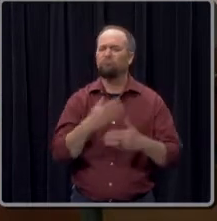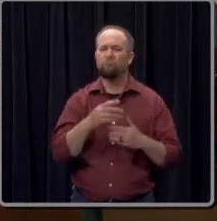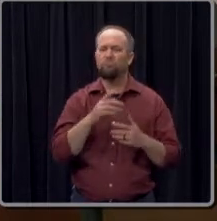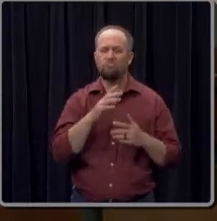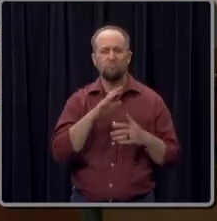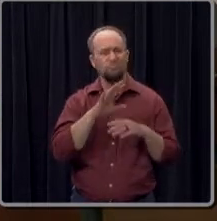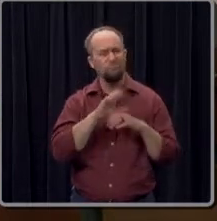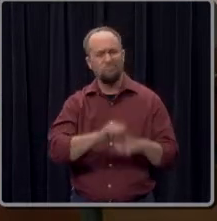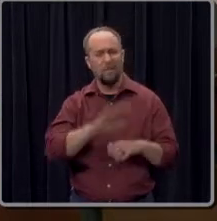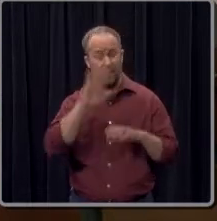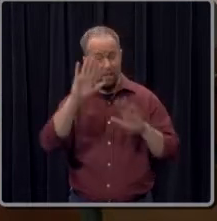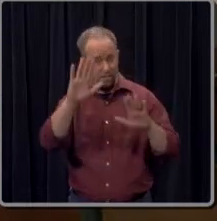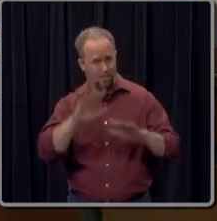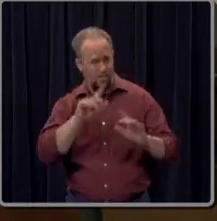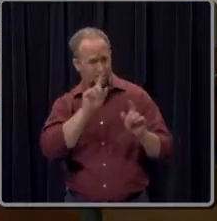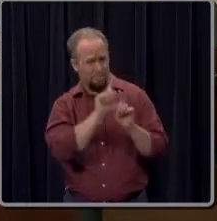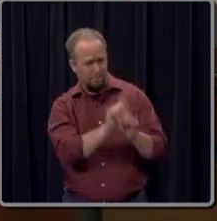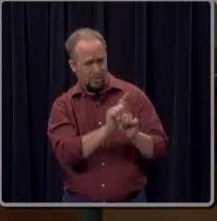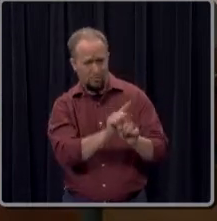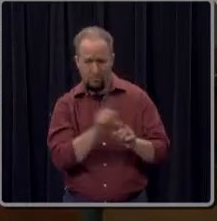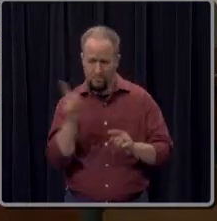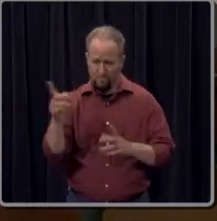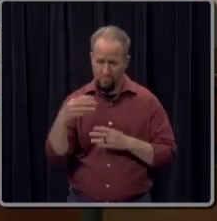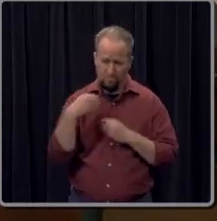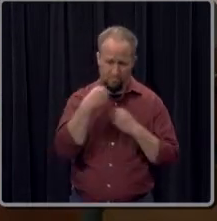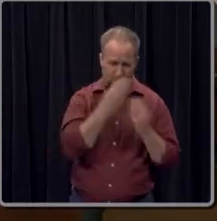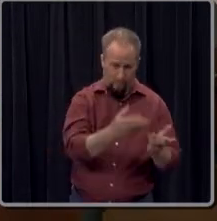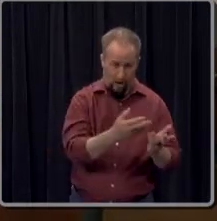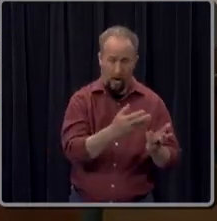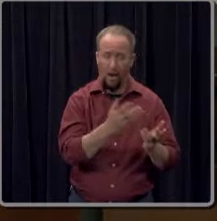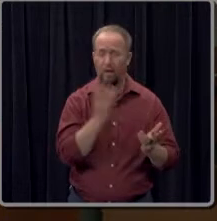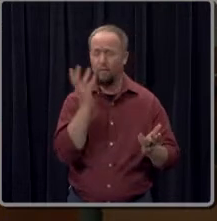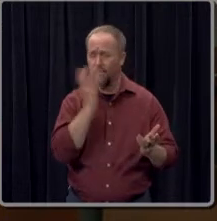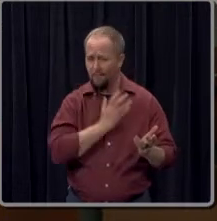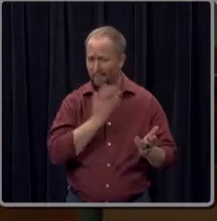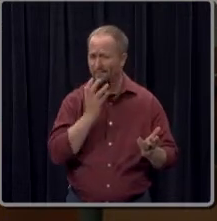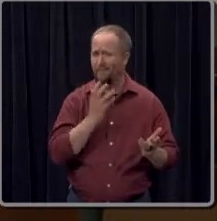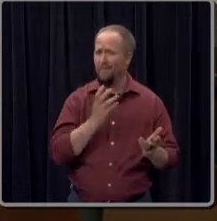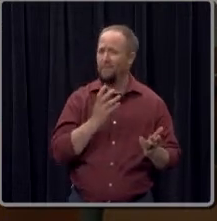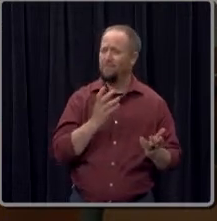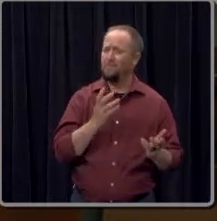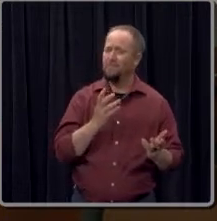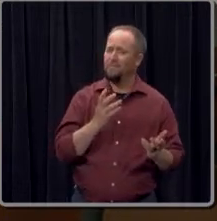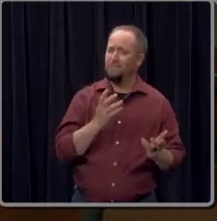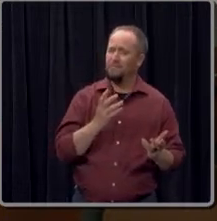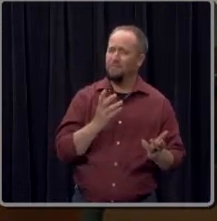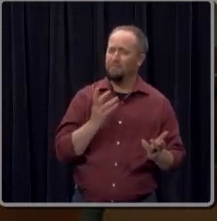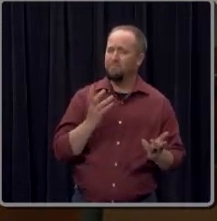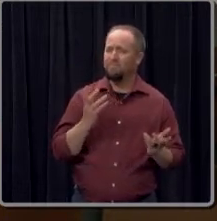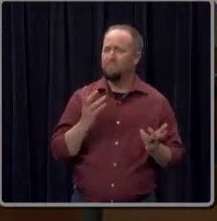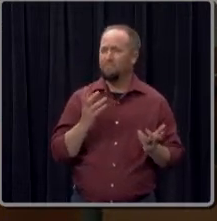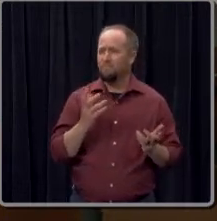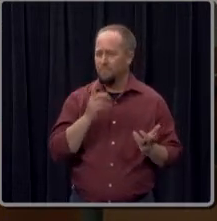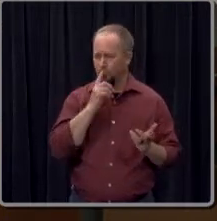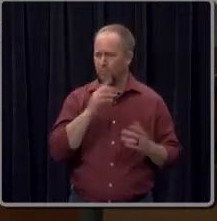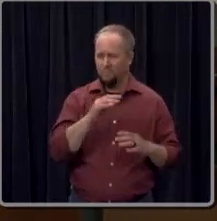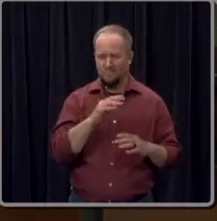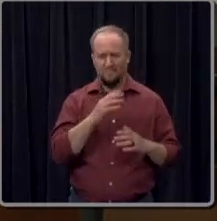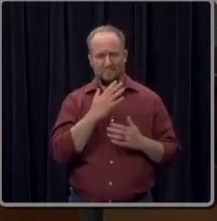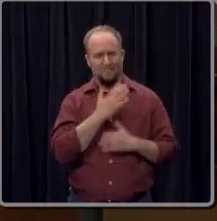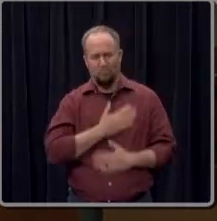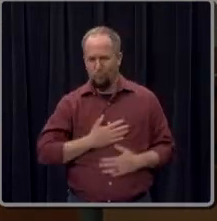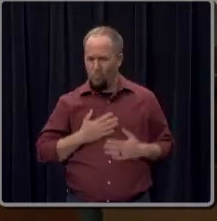that mentorship that you and the rest of the team do is really gratifying to